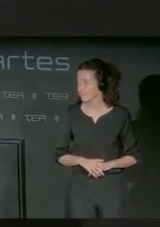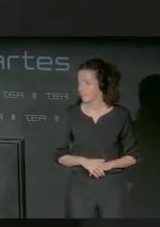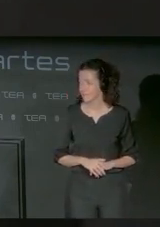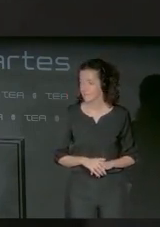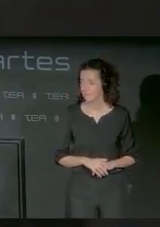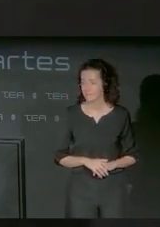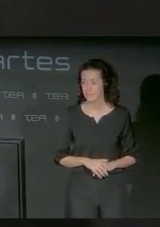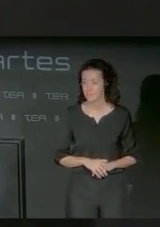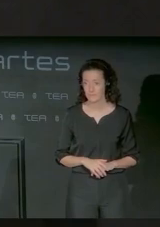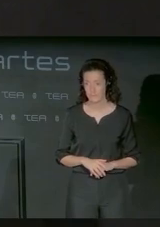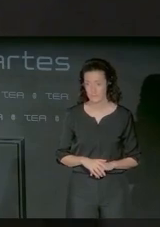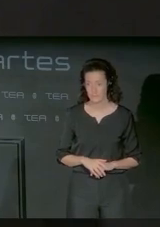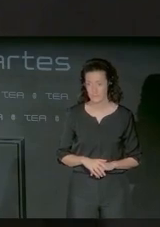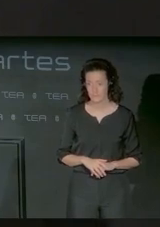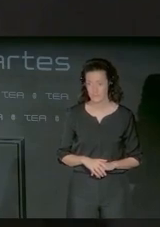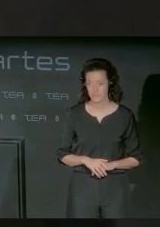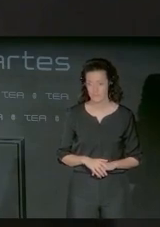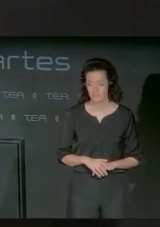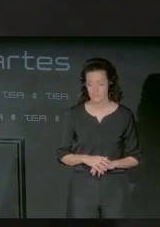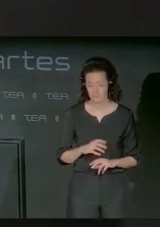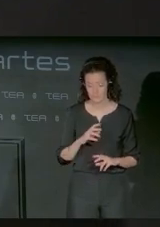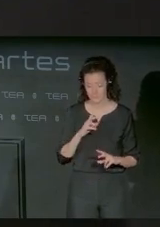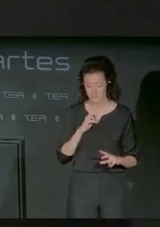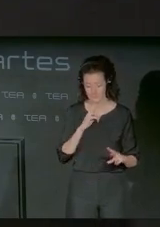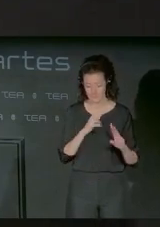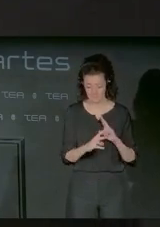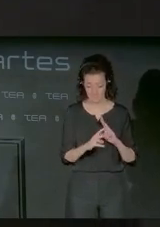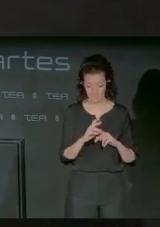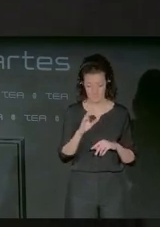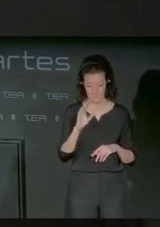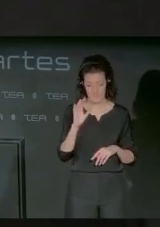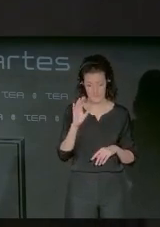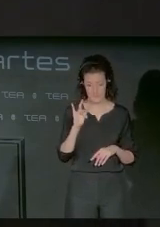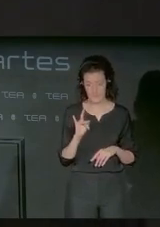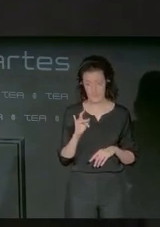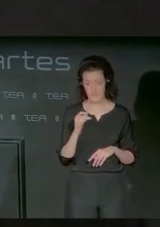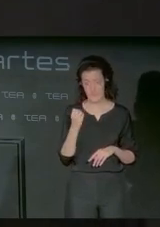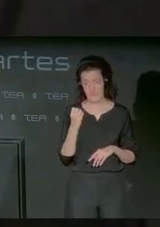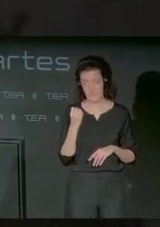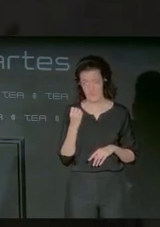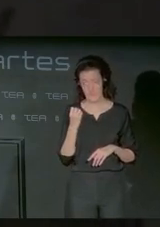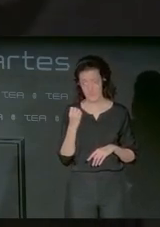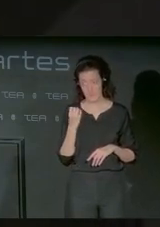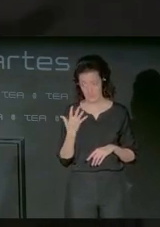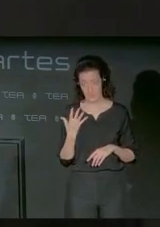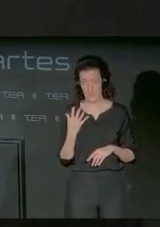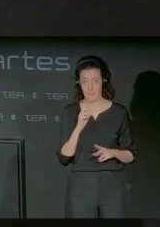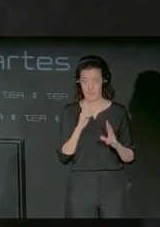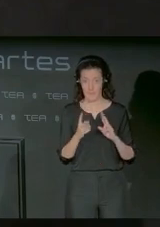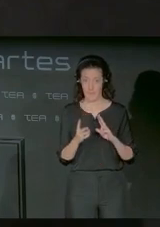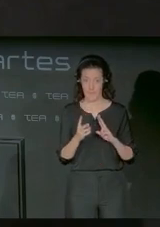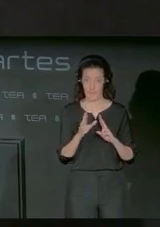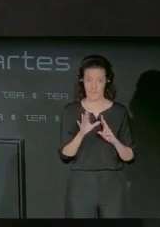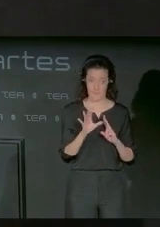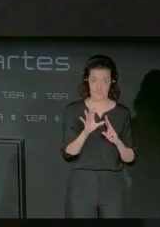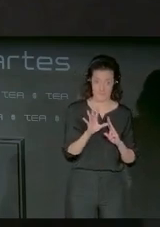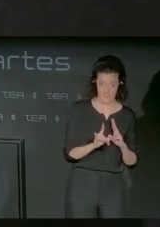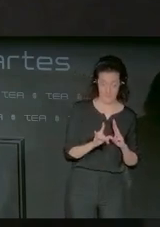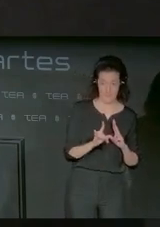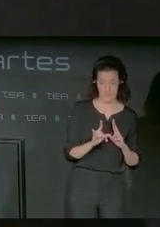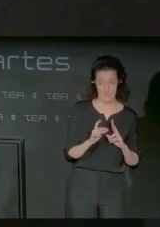I think what we mentioned already exists, yes and no, because when we talk about private investment, of course it exists, but it's not channeled to